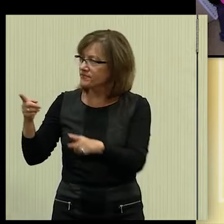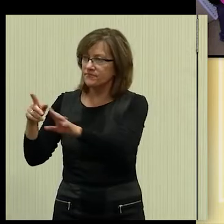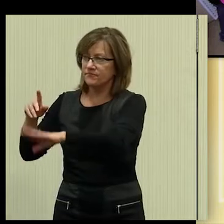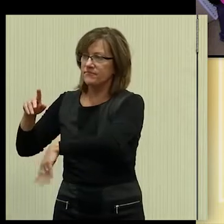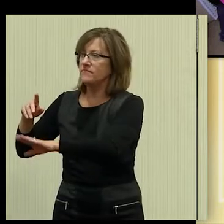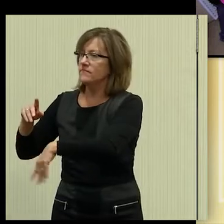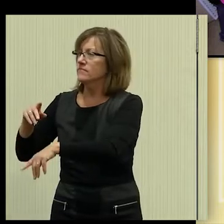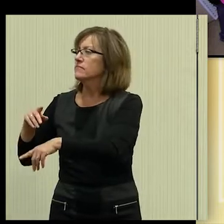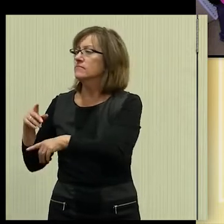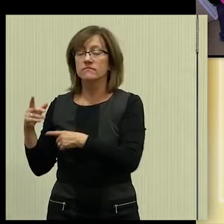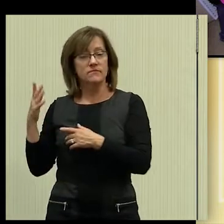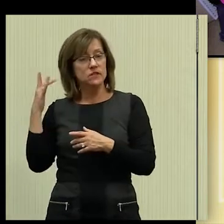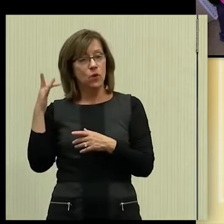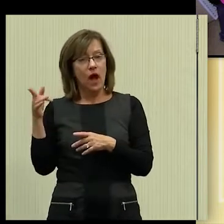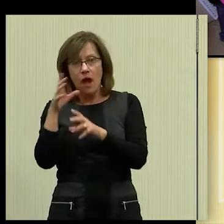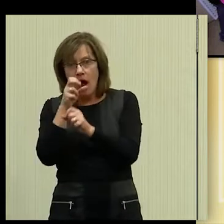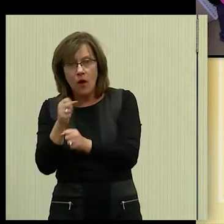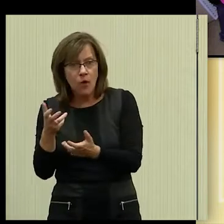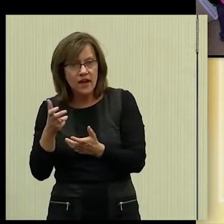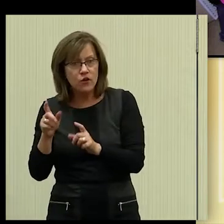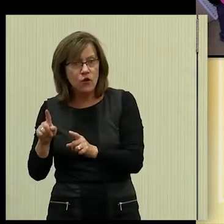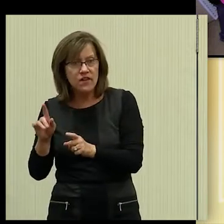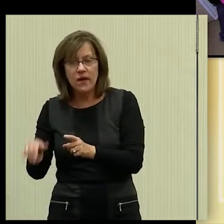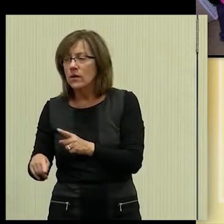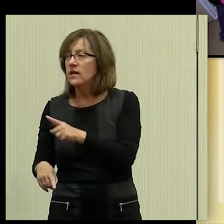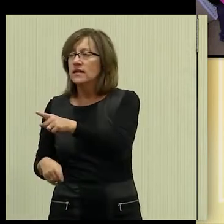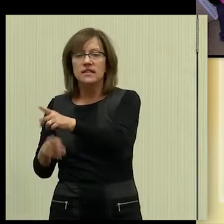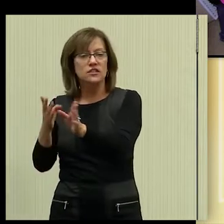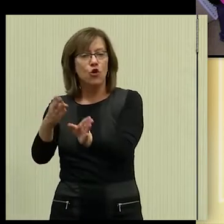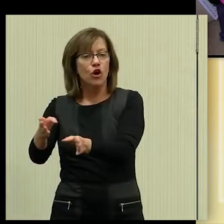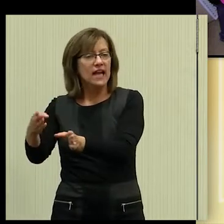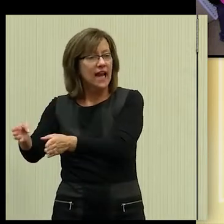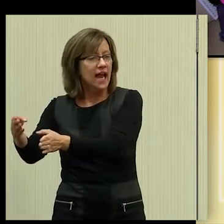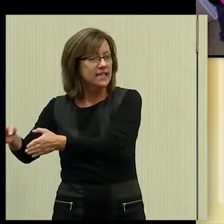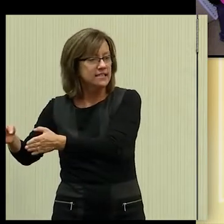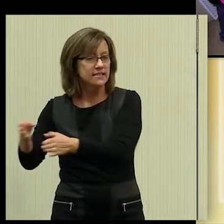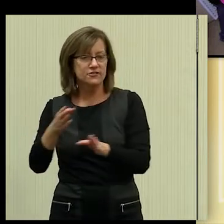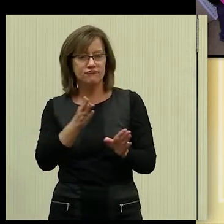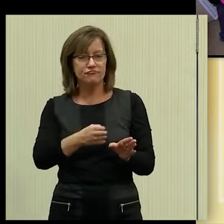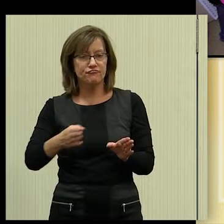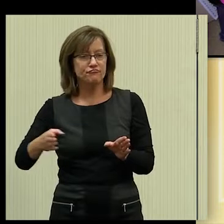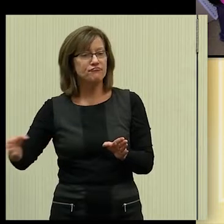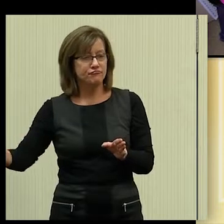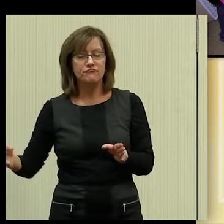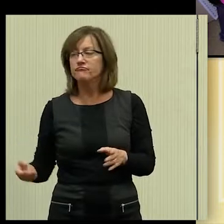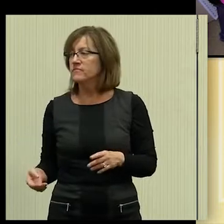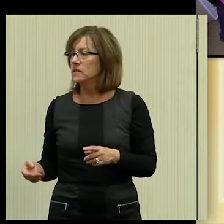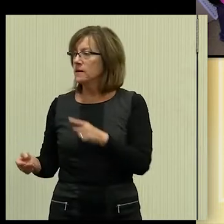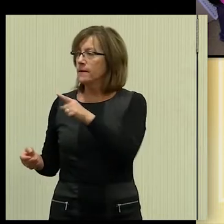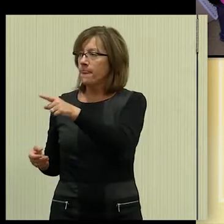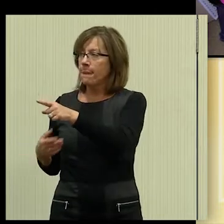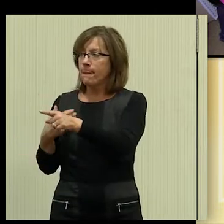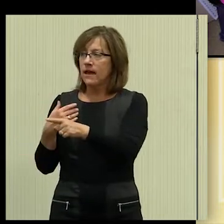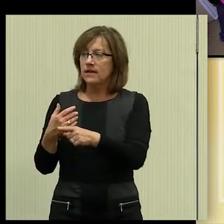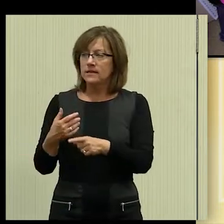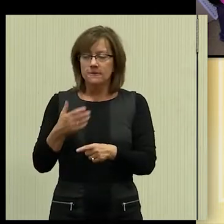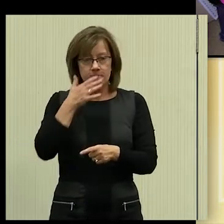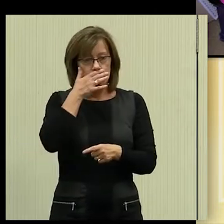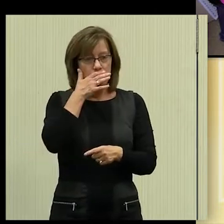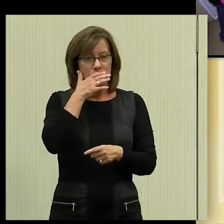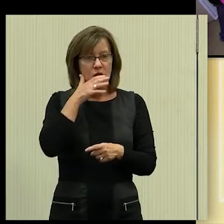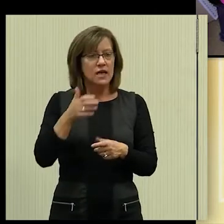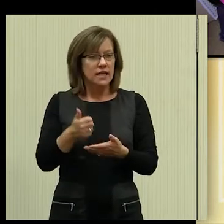one, this one, why? Okay, because it's organized, okay? Someone else, yeah? It has help for me. I can